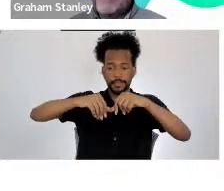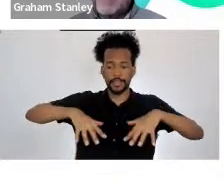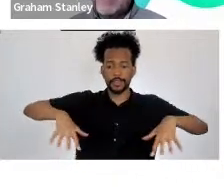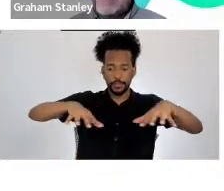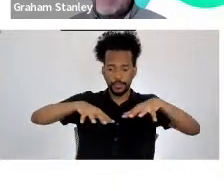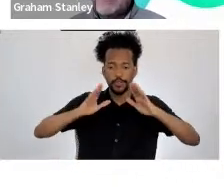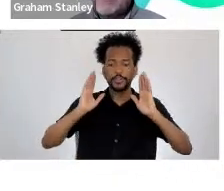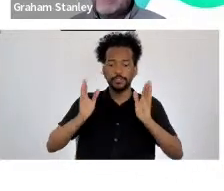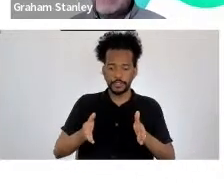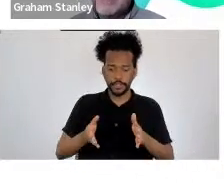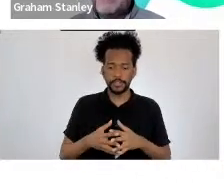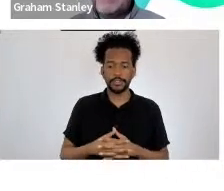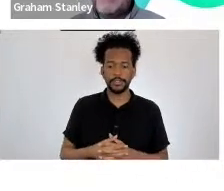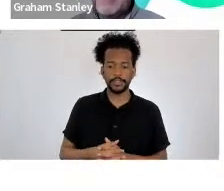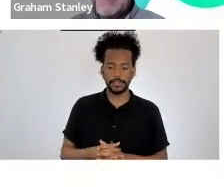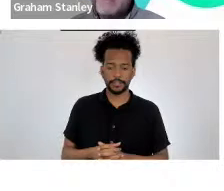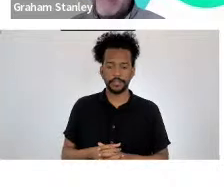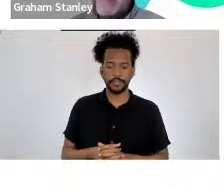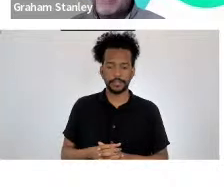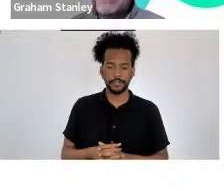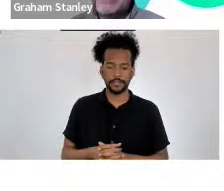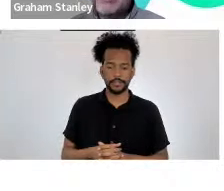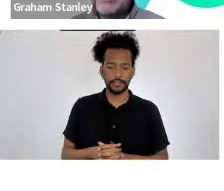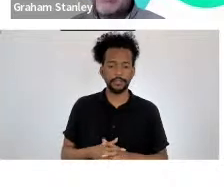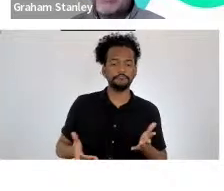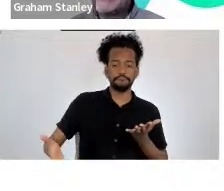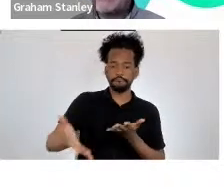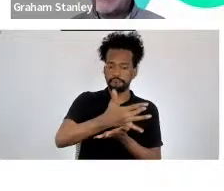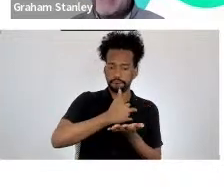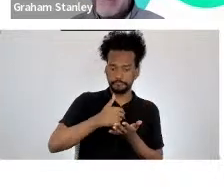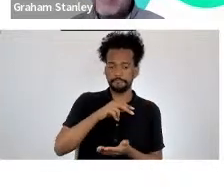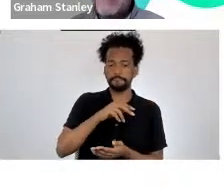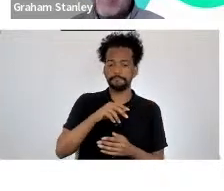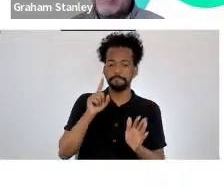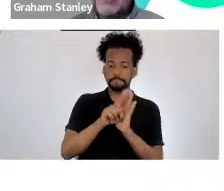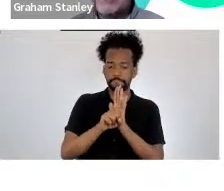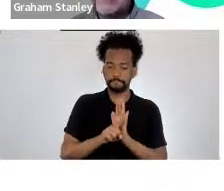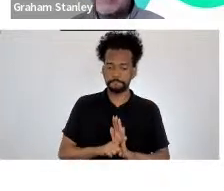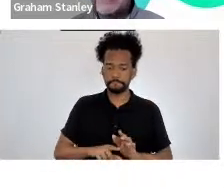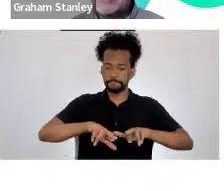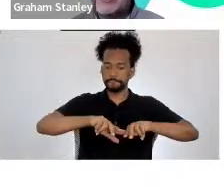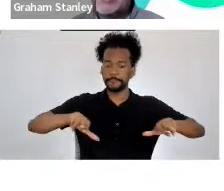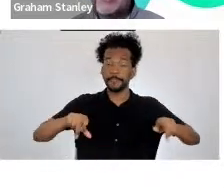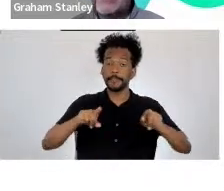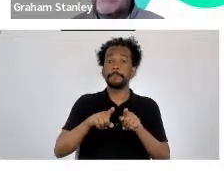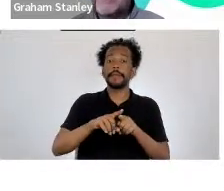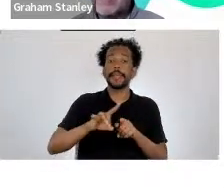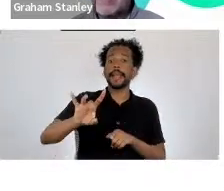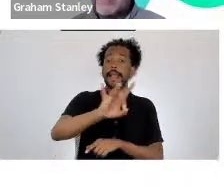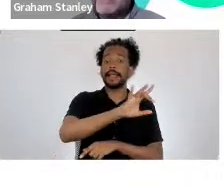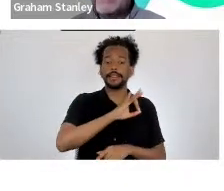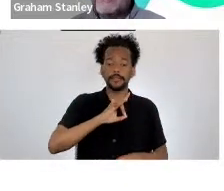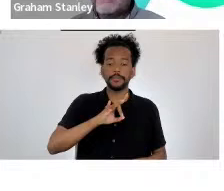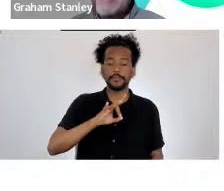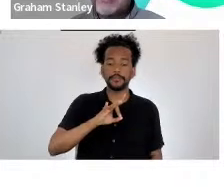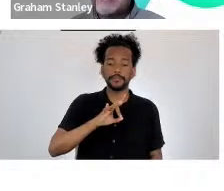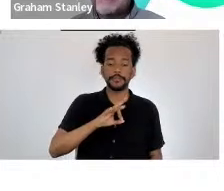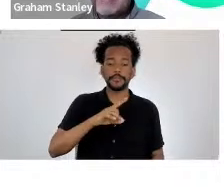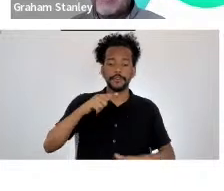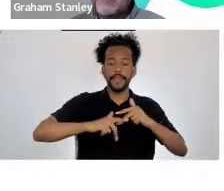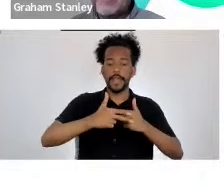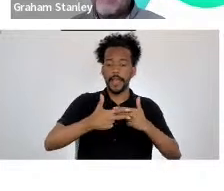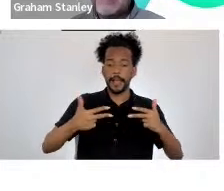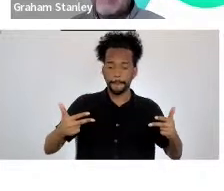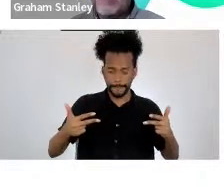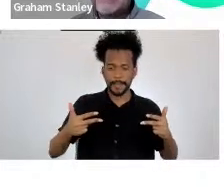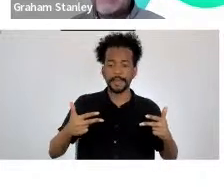Now, here you can see the types of AI-powered tools the teachers used. These are arranged in